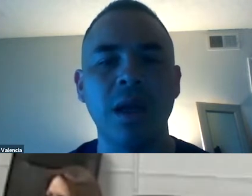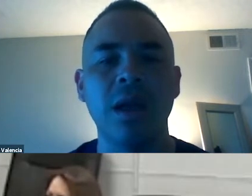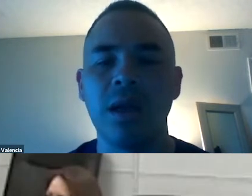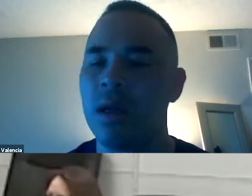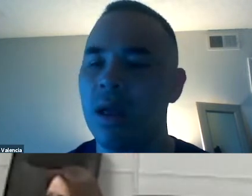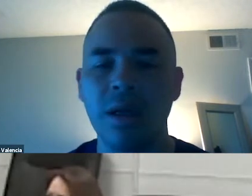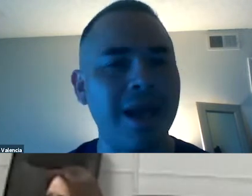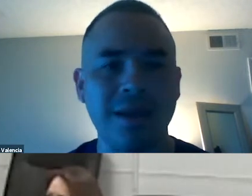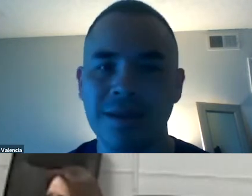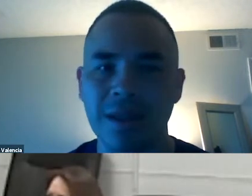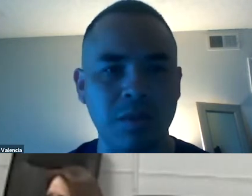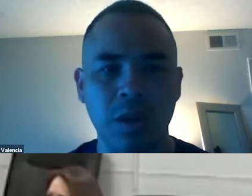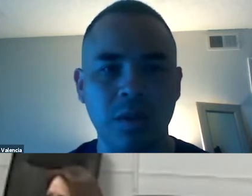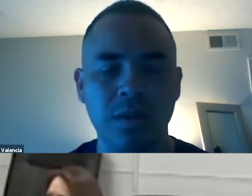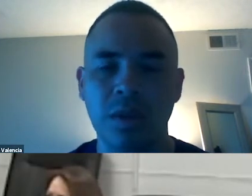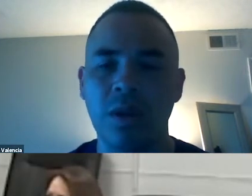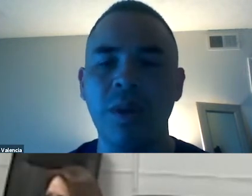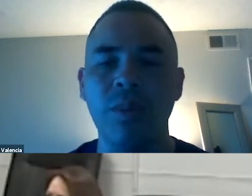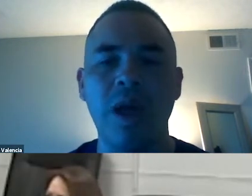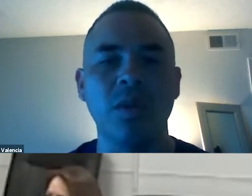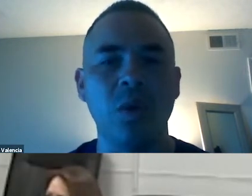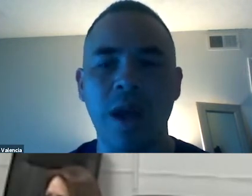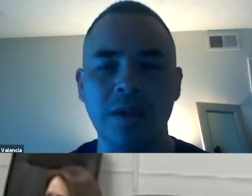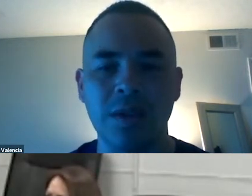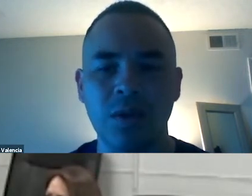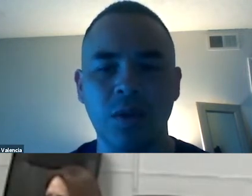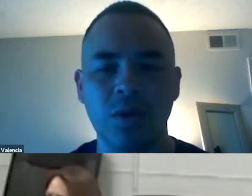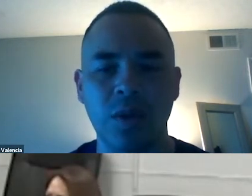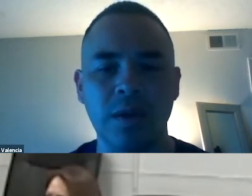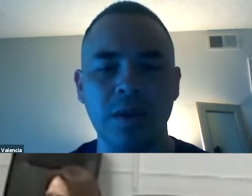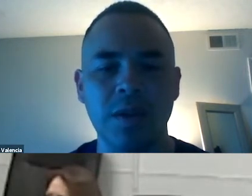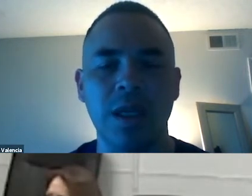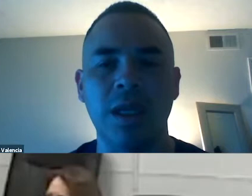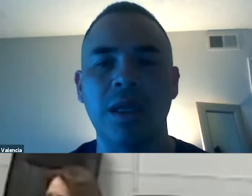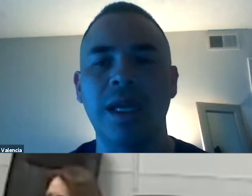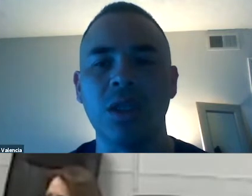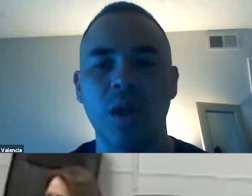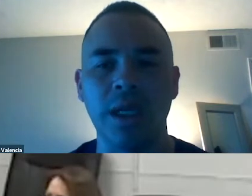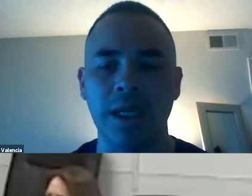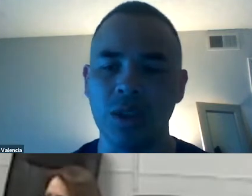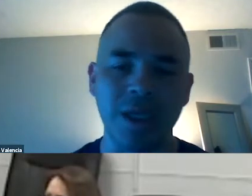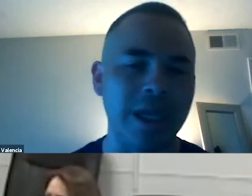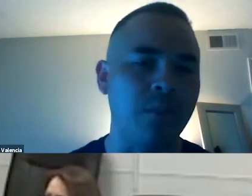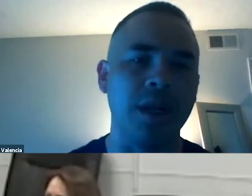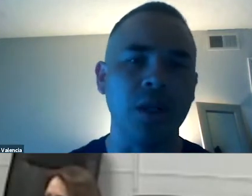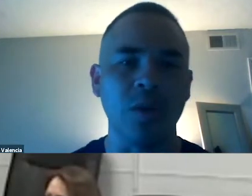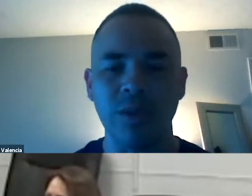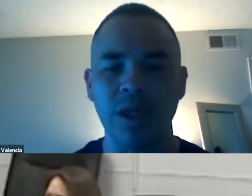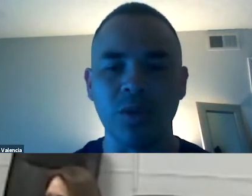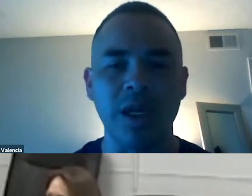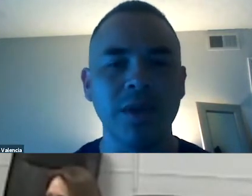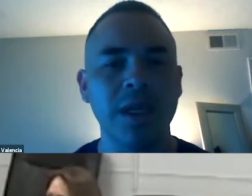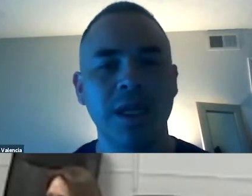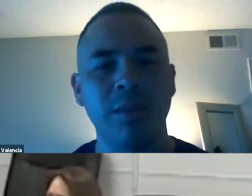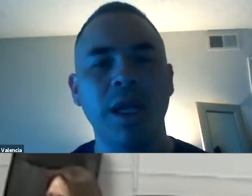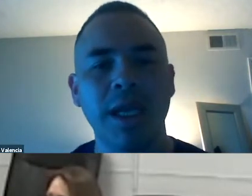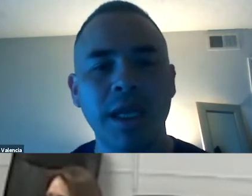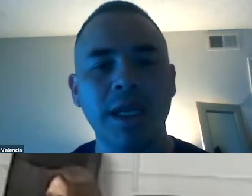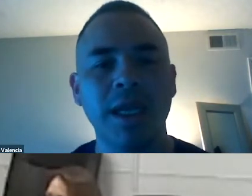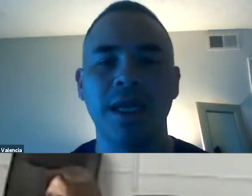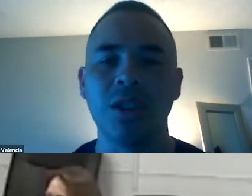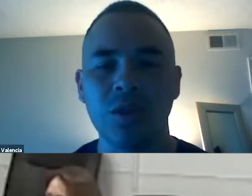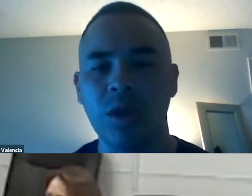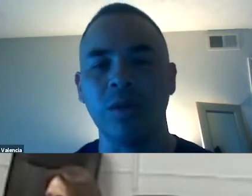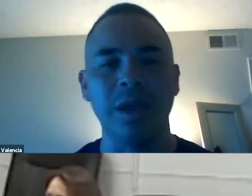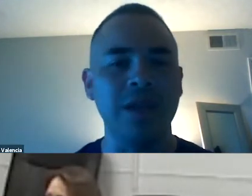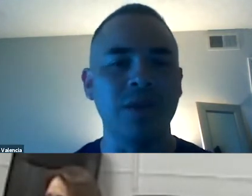scanning area are not accessible. People have no access to those records electronically. So you cannot bring a USB drive, plug it